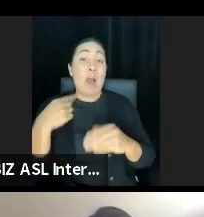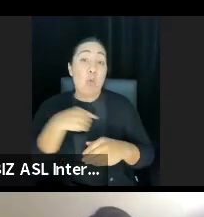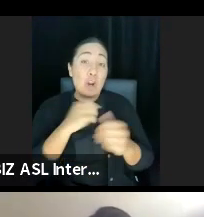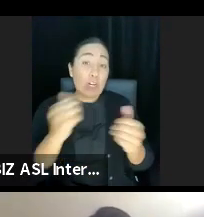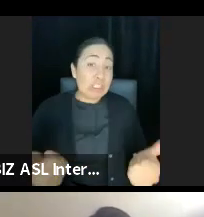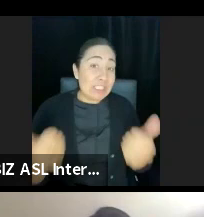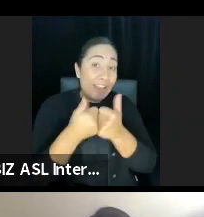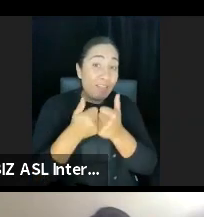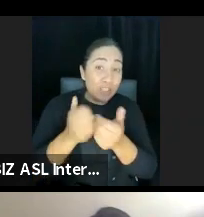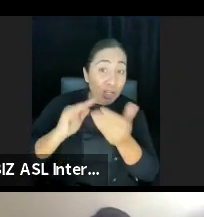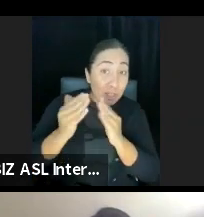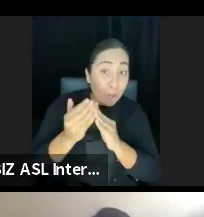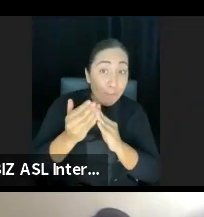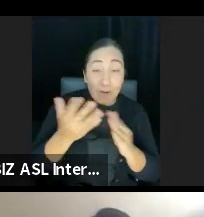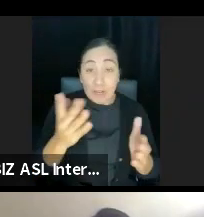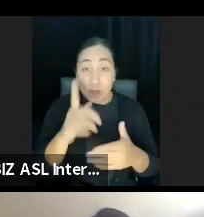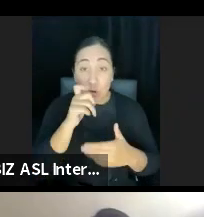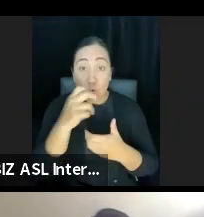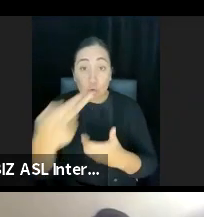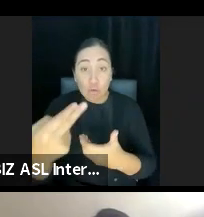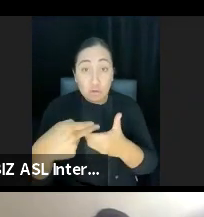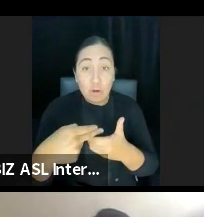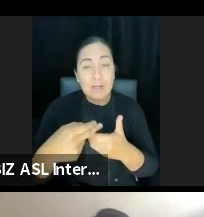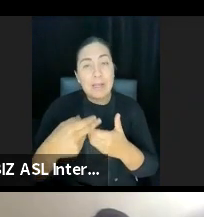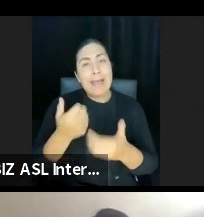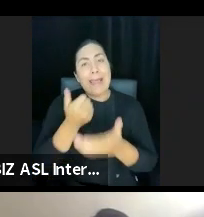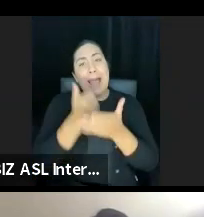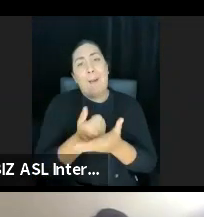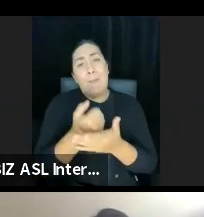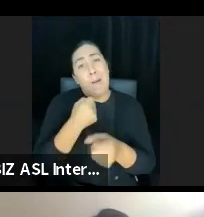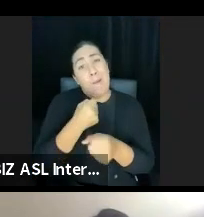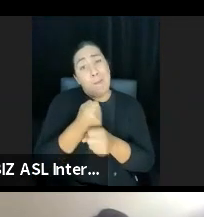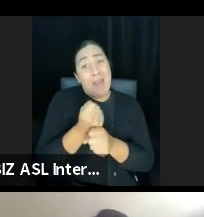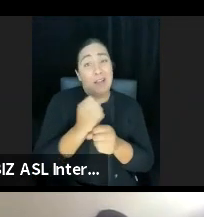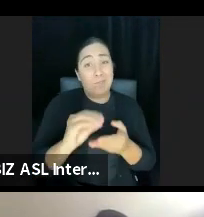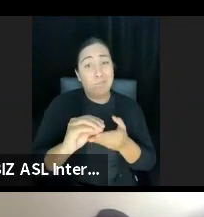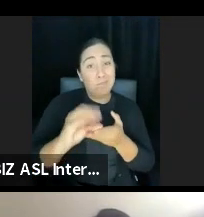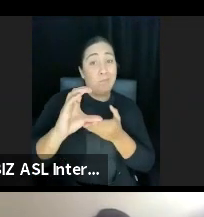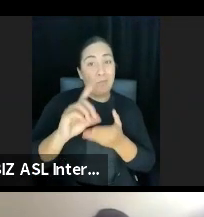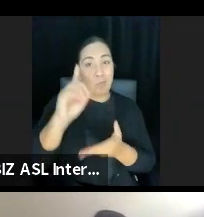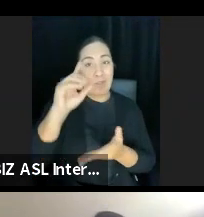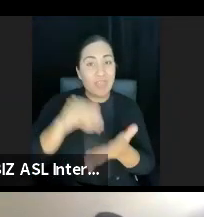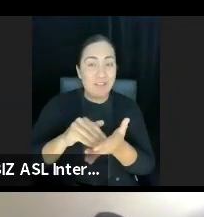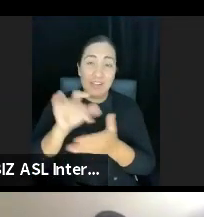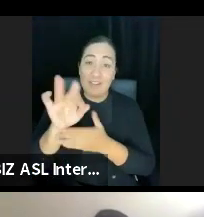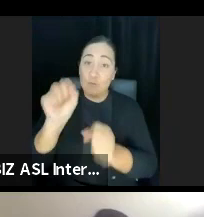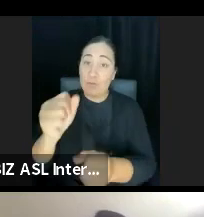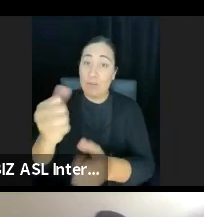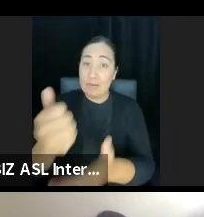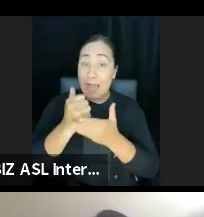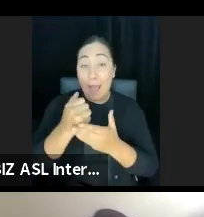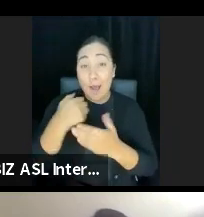community who are tuning into this call to help make it 1,000. So if you can help us, we'd be